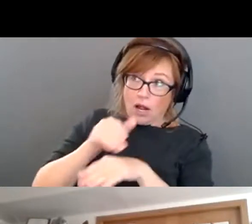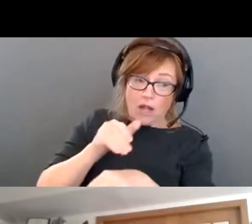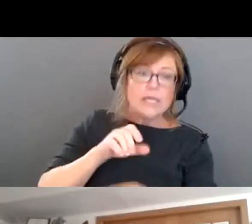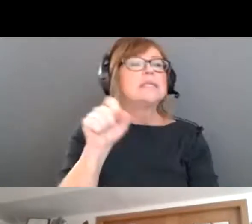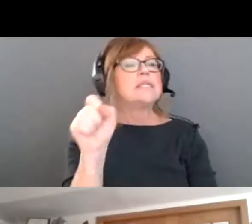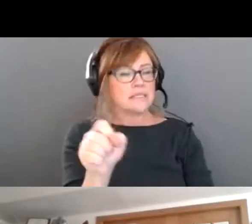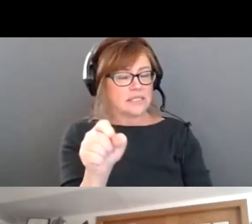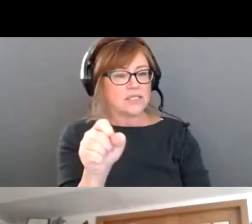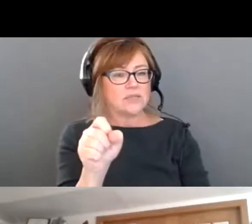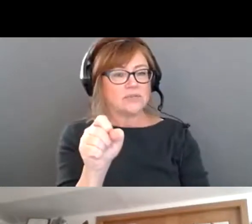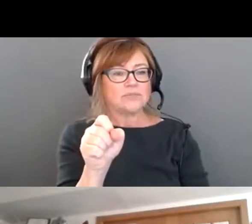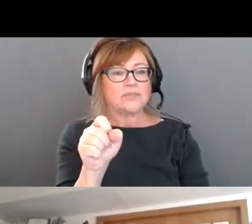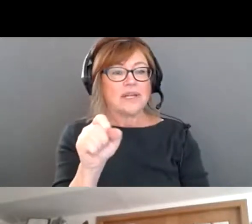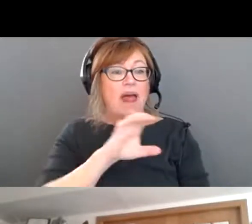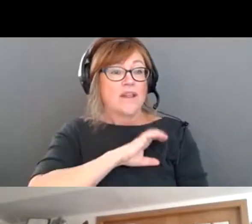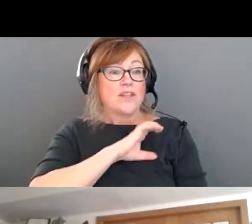they